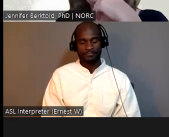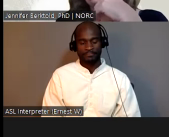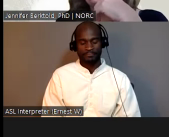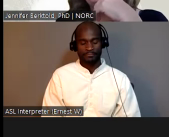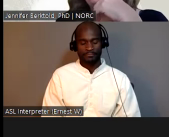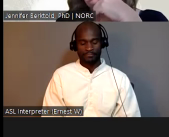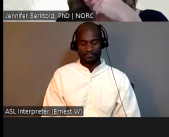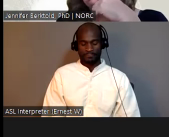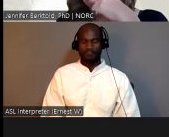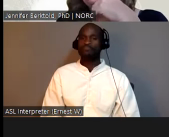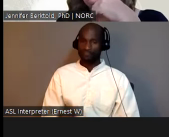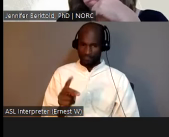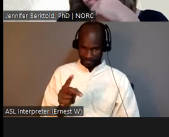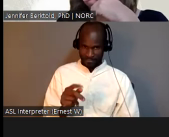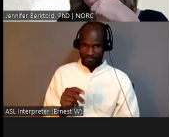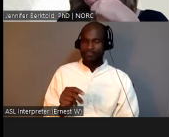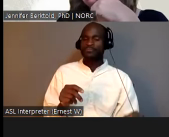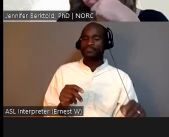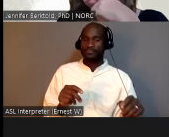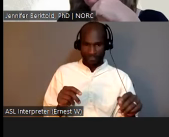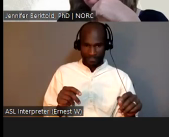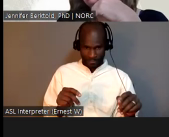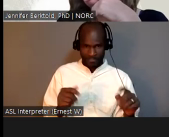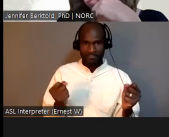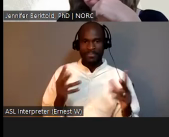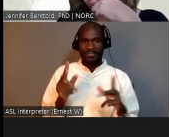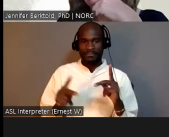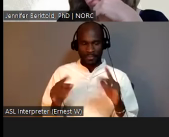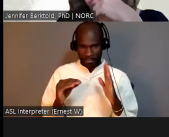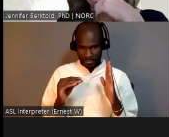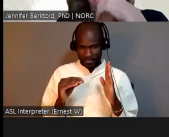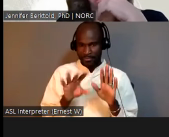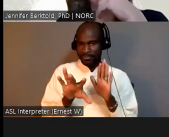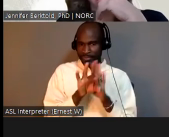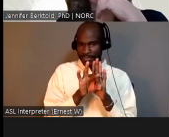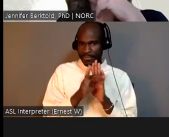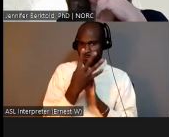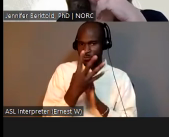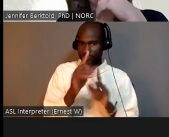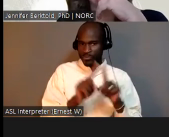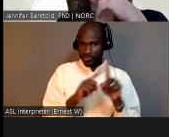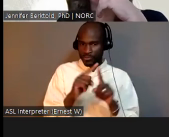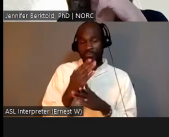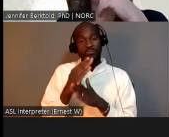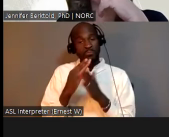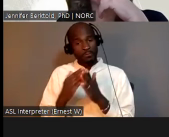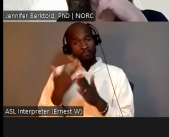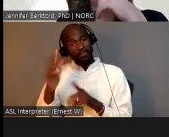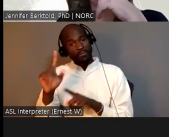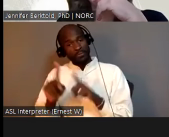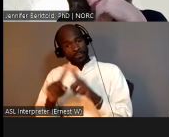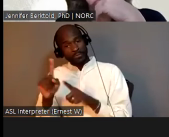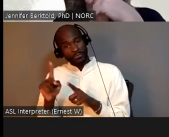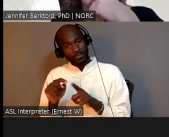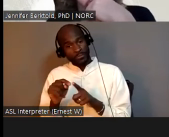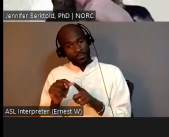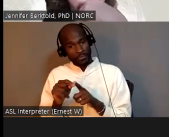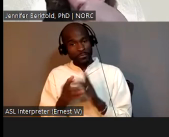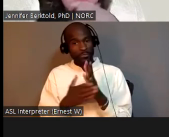Folks that are saying 4. We've got some folks that are rating it a 5, and we have some folks that are rating it a little bit